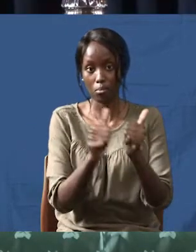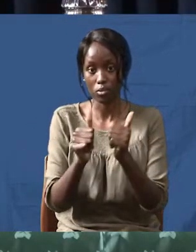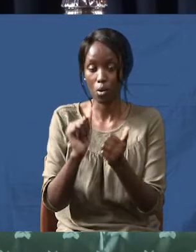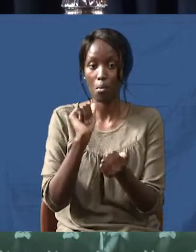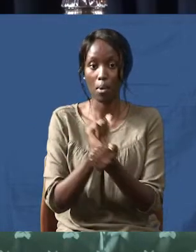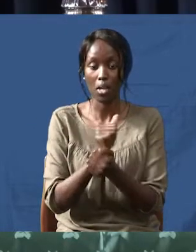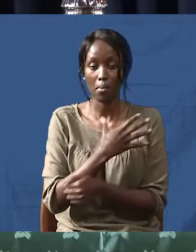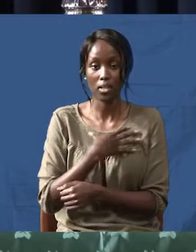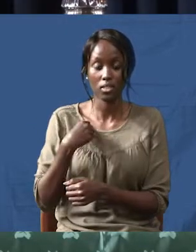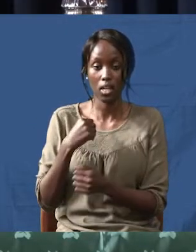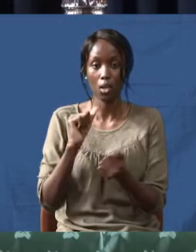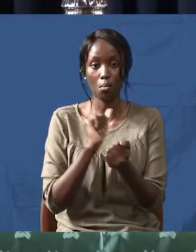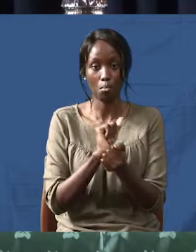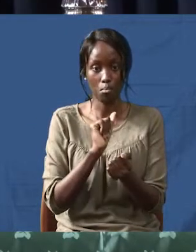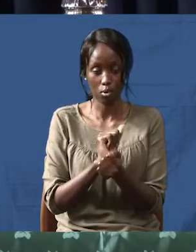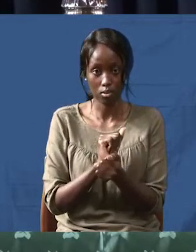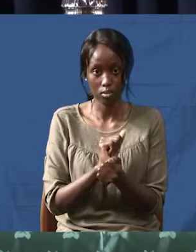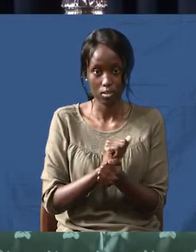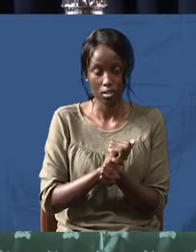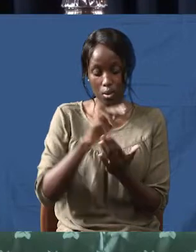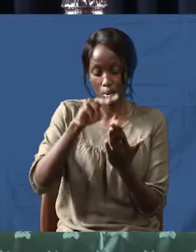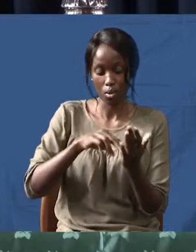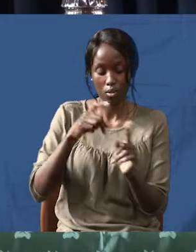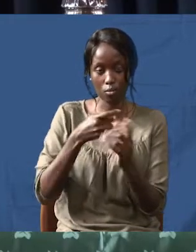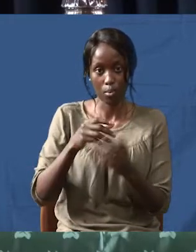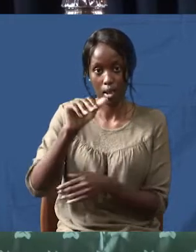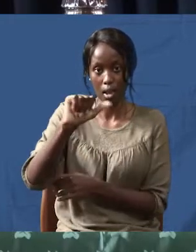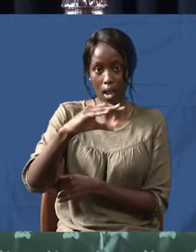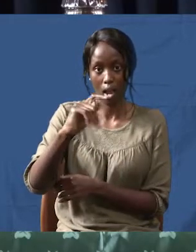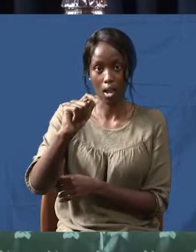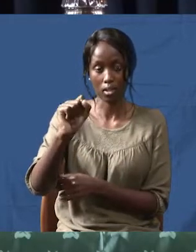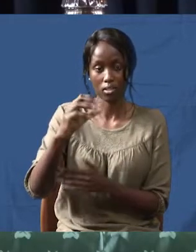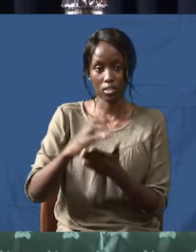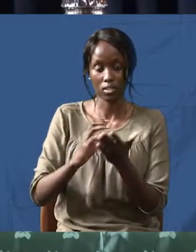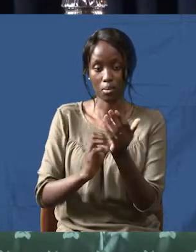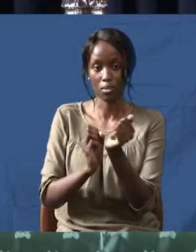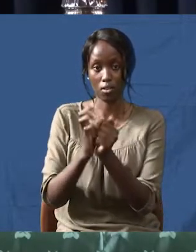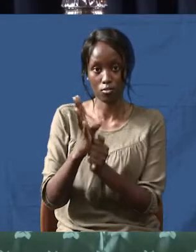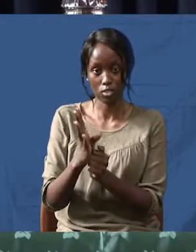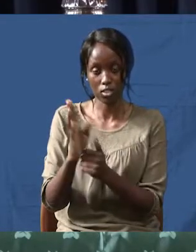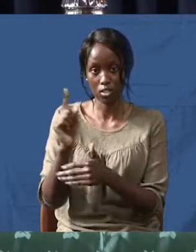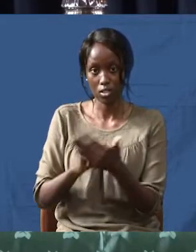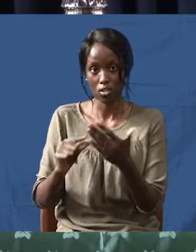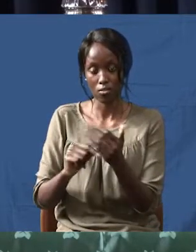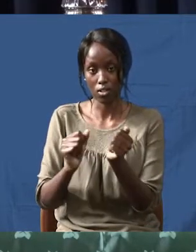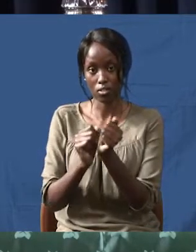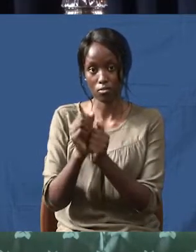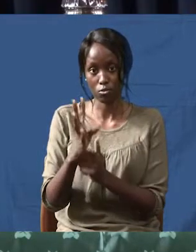and Paul. That is in accordance with Acts chapter 14 and verse